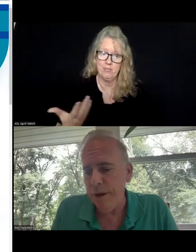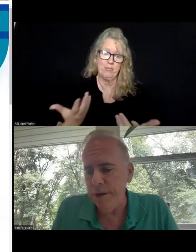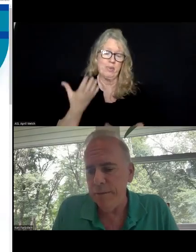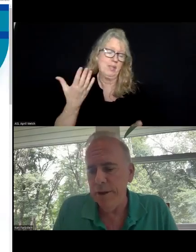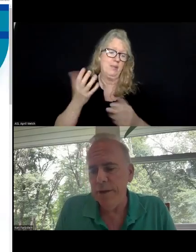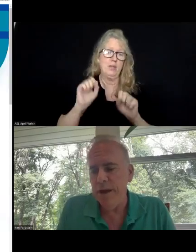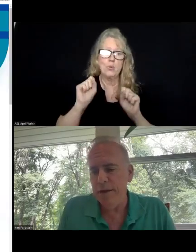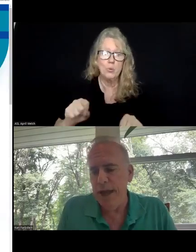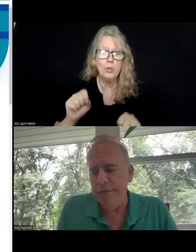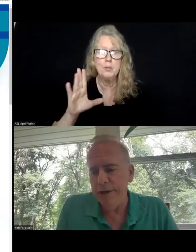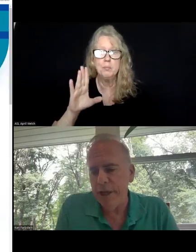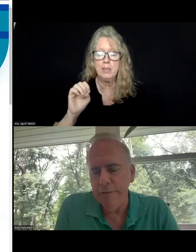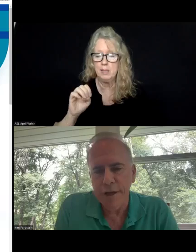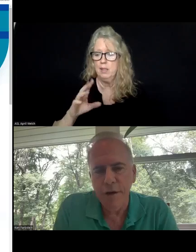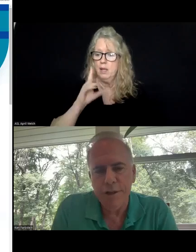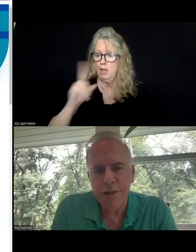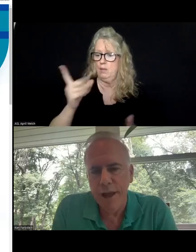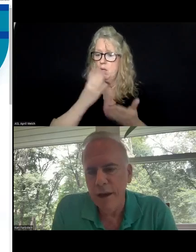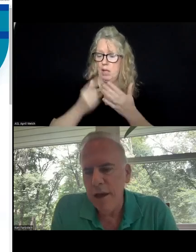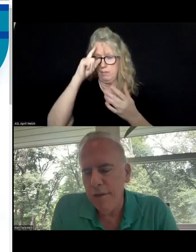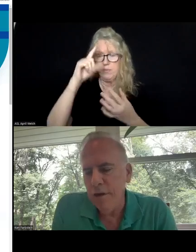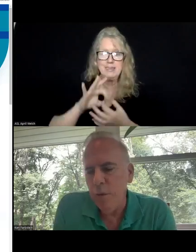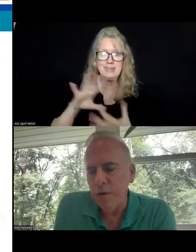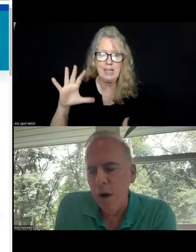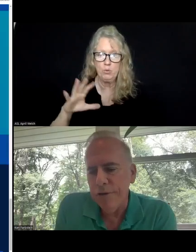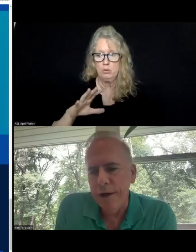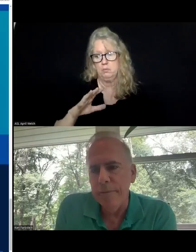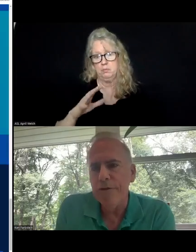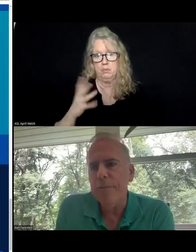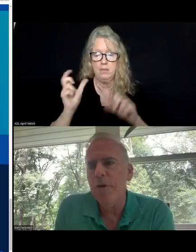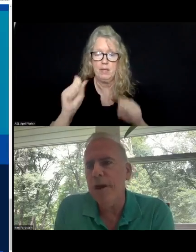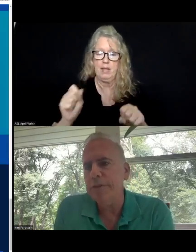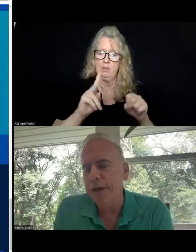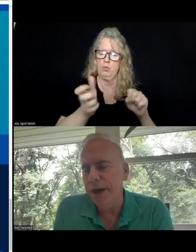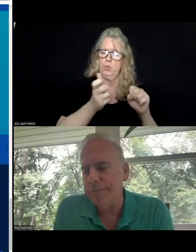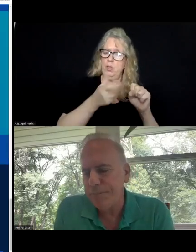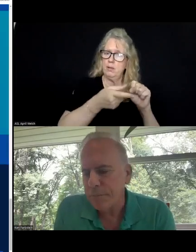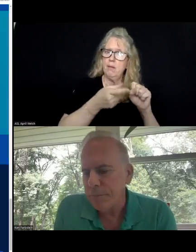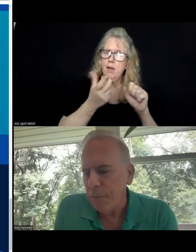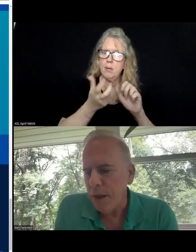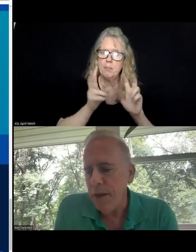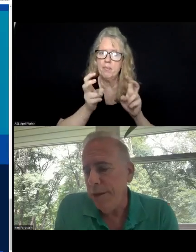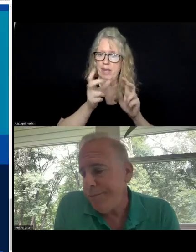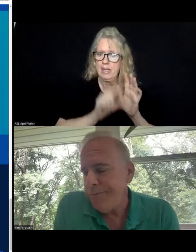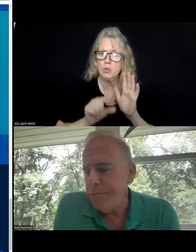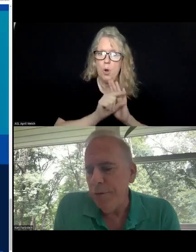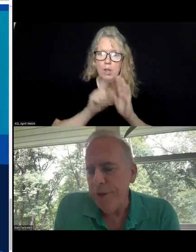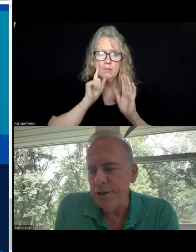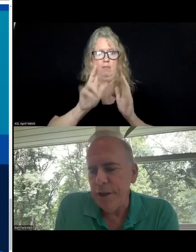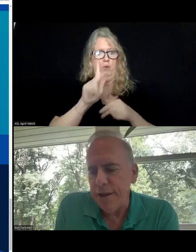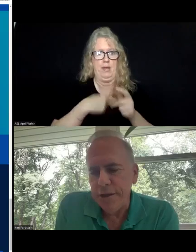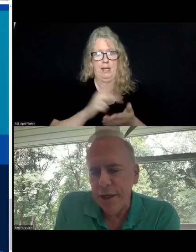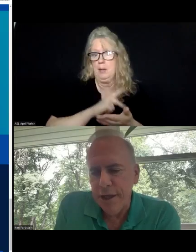well be the evidence of psychosis that could well qualify them for a program like that.